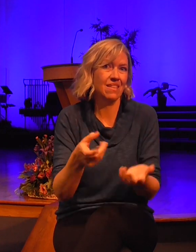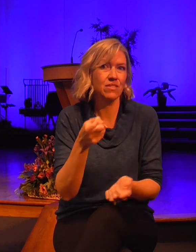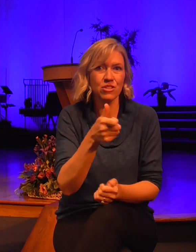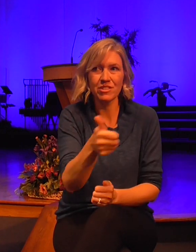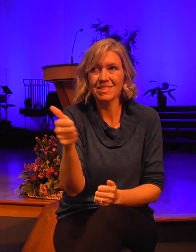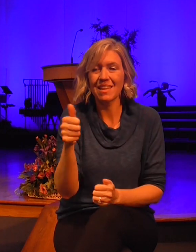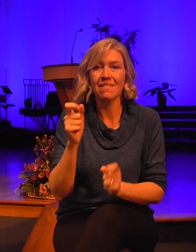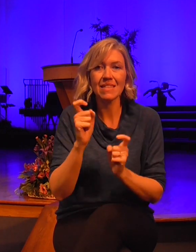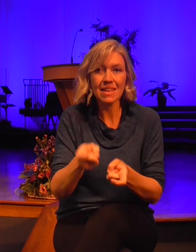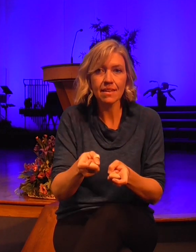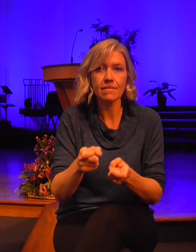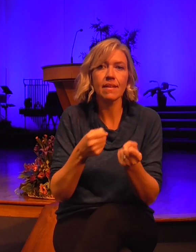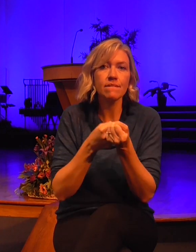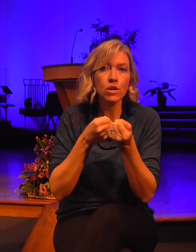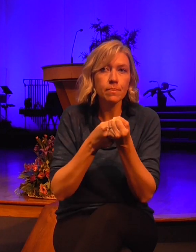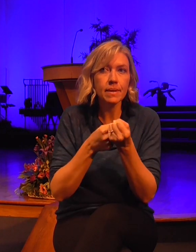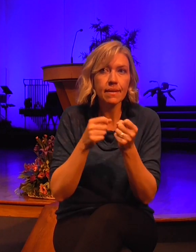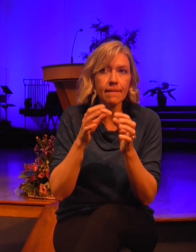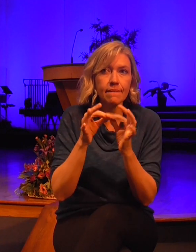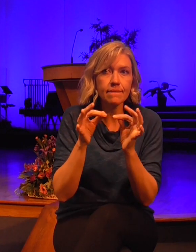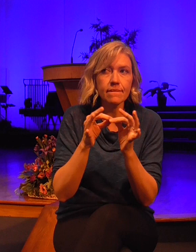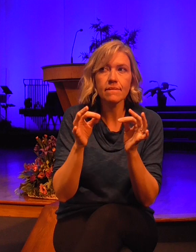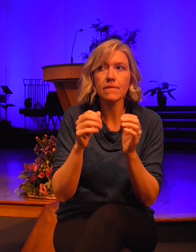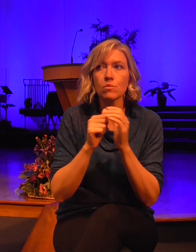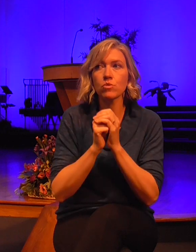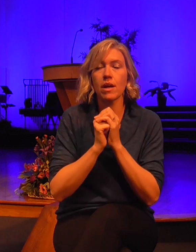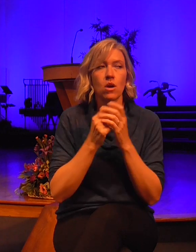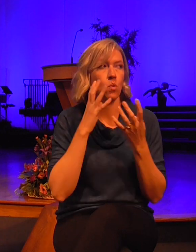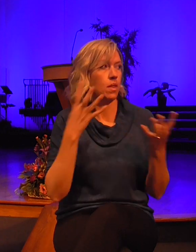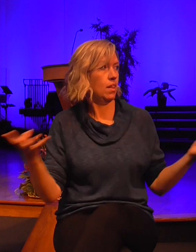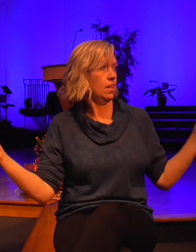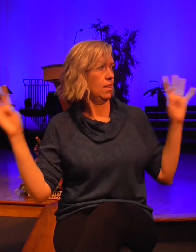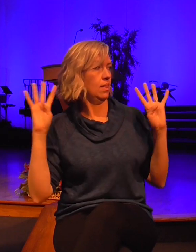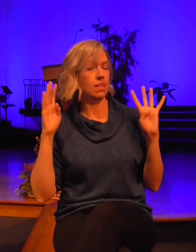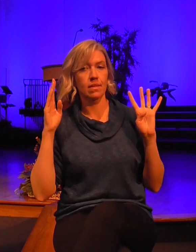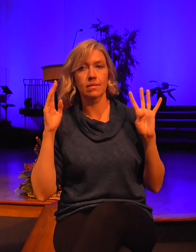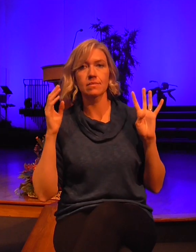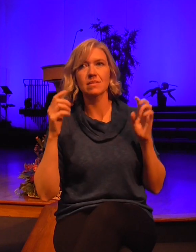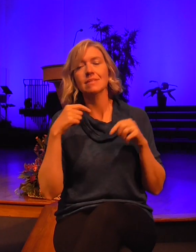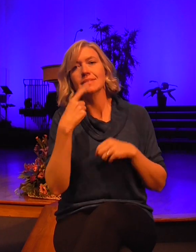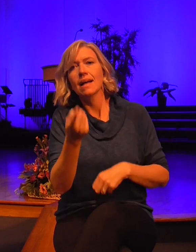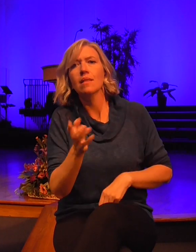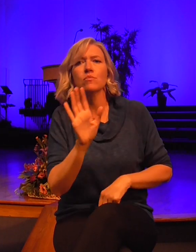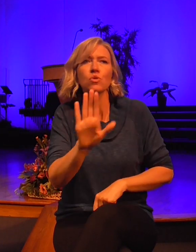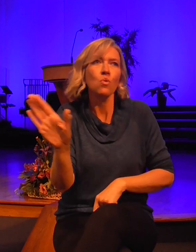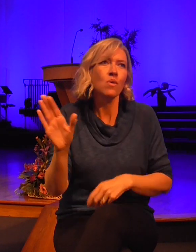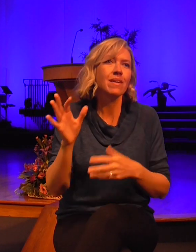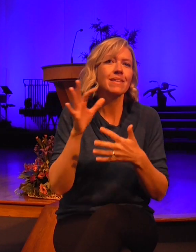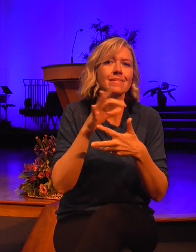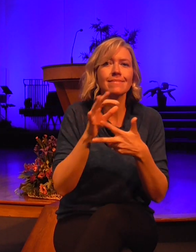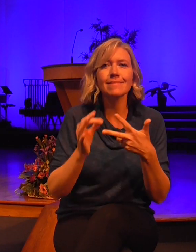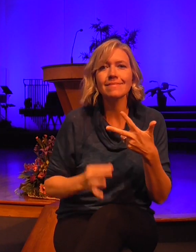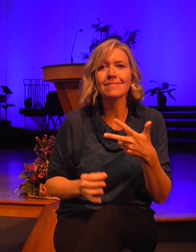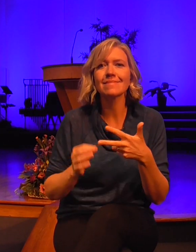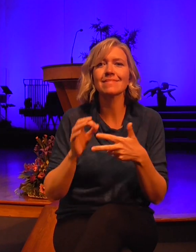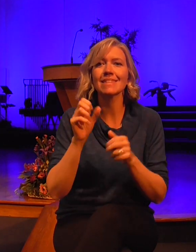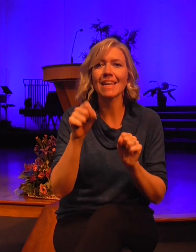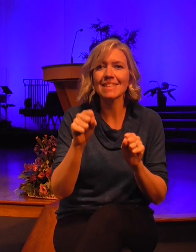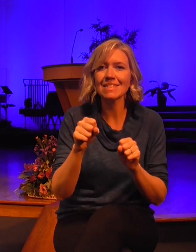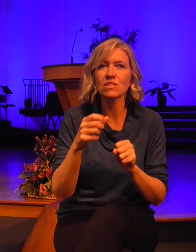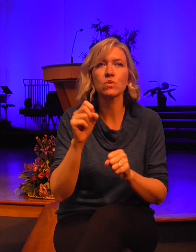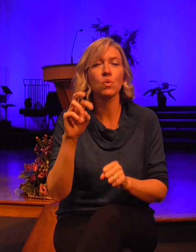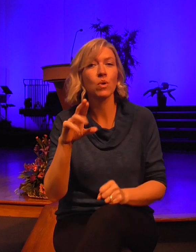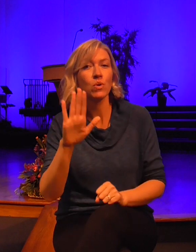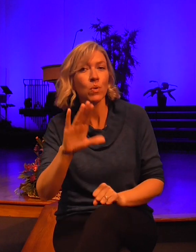prayer with them after service. They'll be right here in front of the stage. Tell them what you're saying yes to. Tell them the courageous thing you're willing to start saying